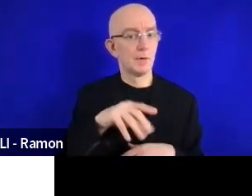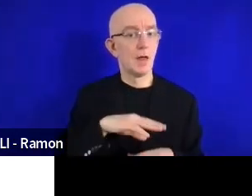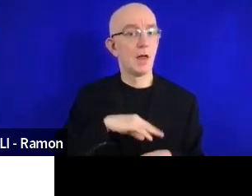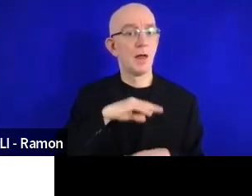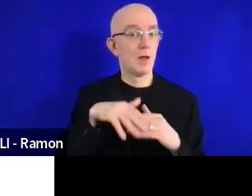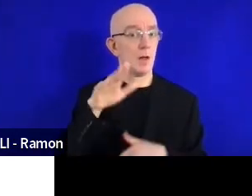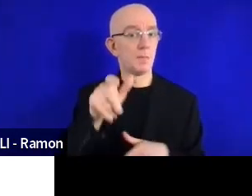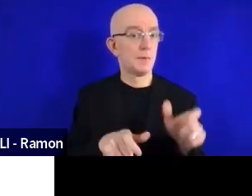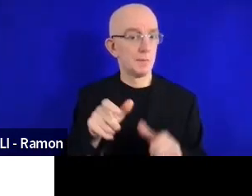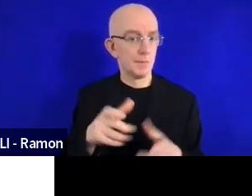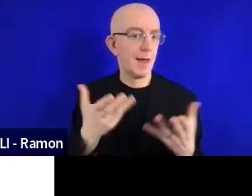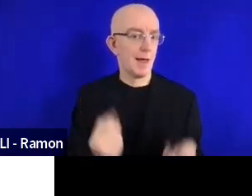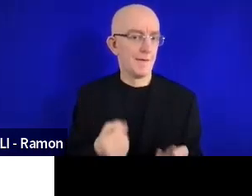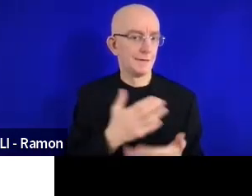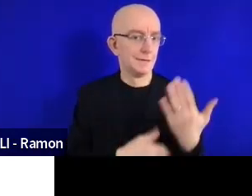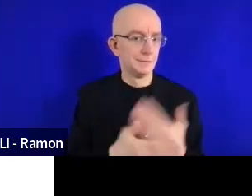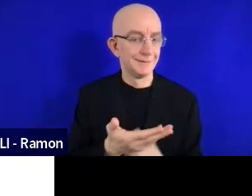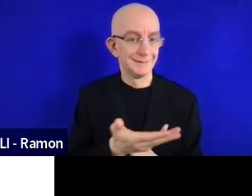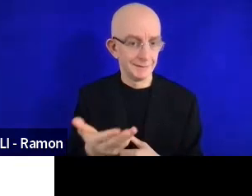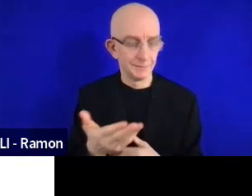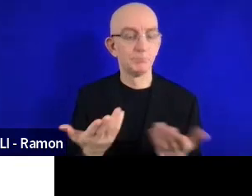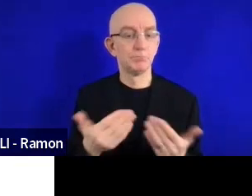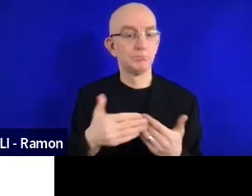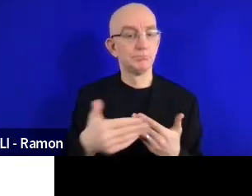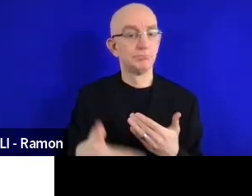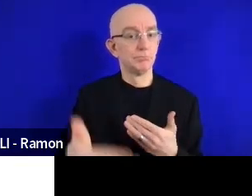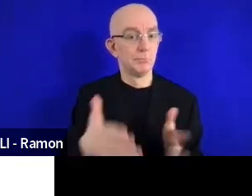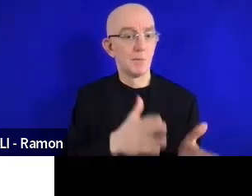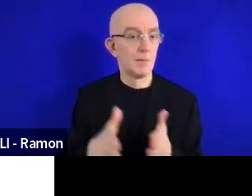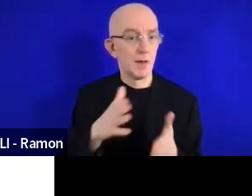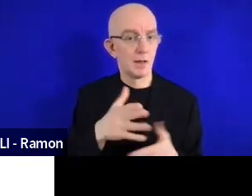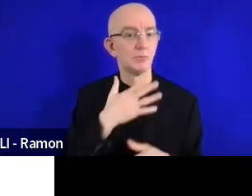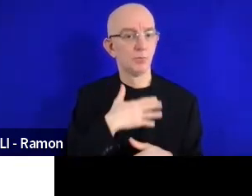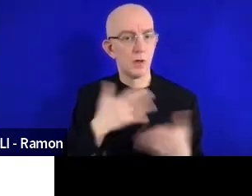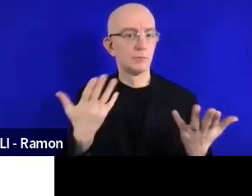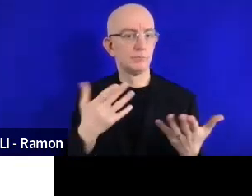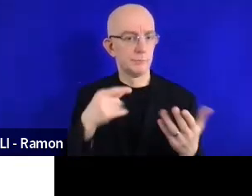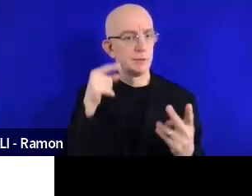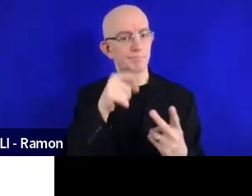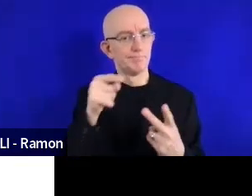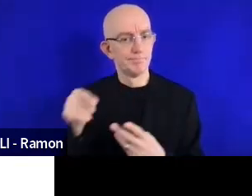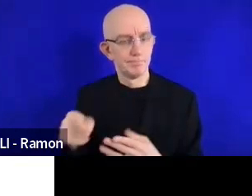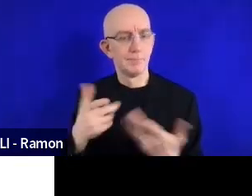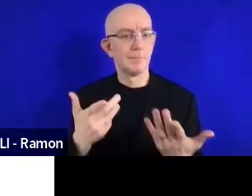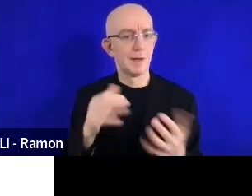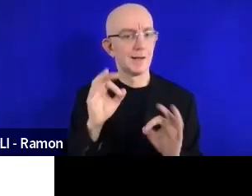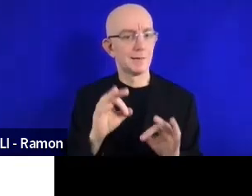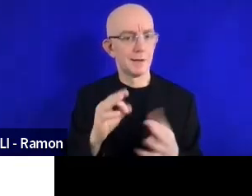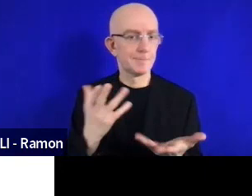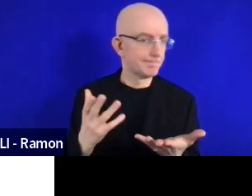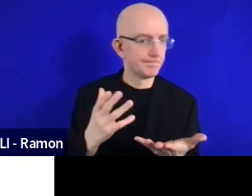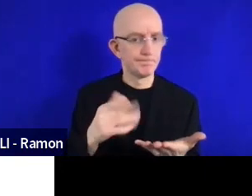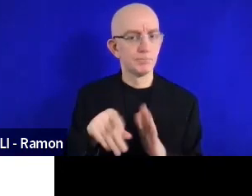for more investments, especially also to introduce a child disability grant, because we realize most of the